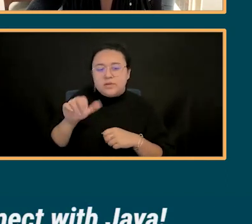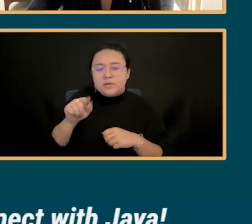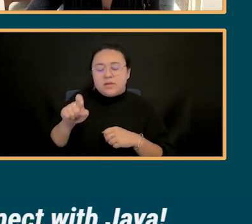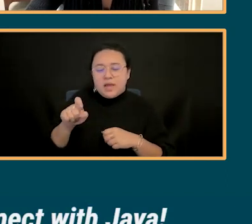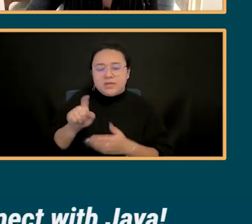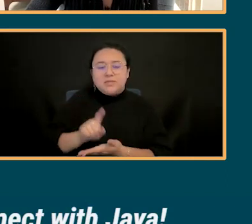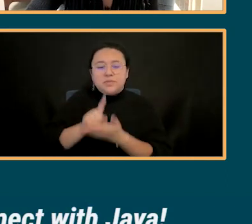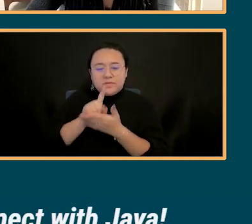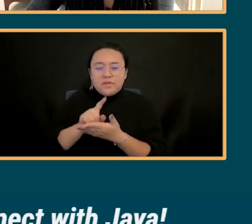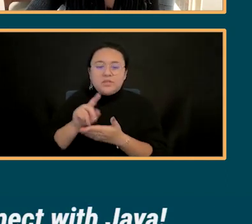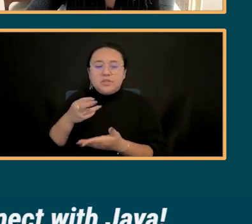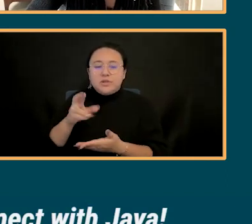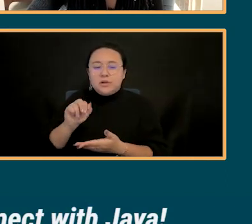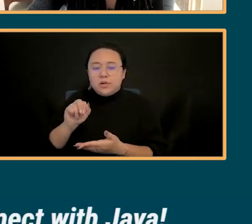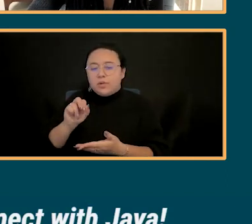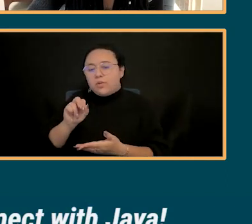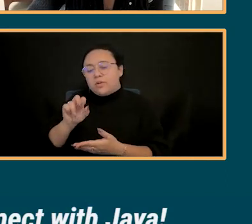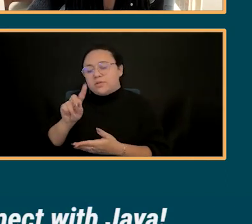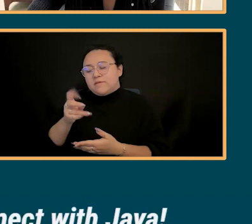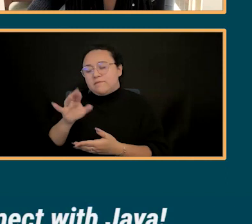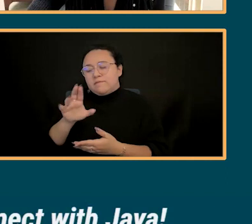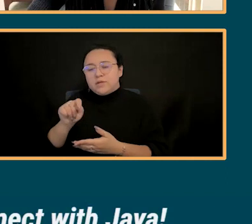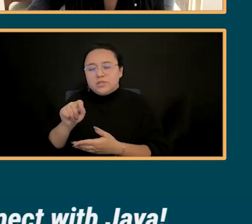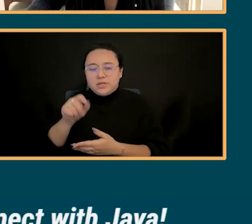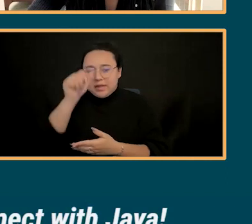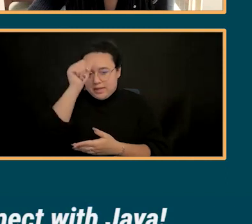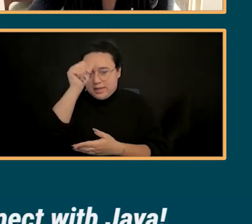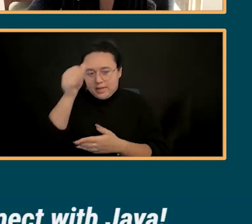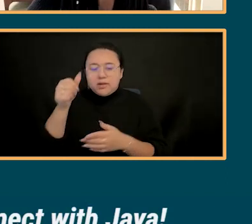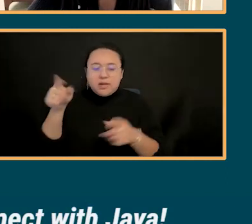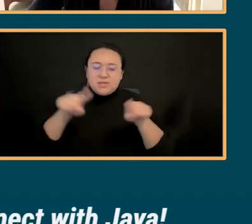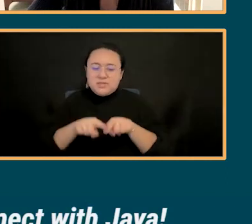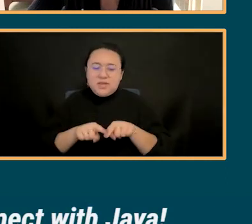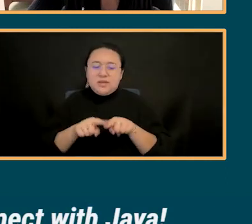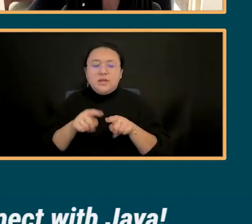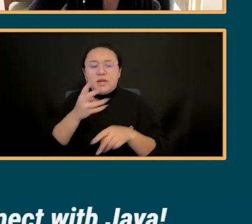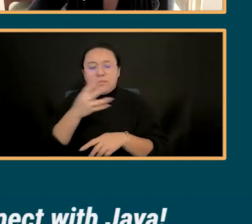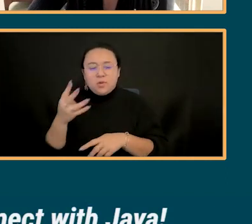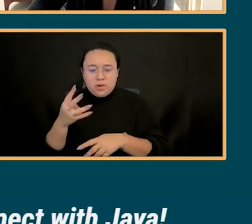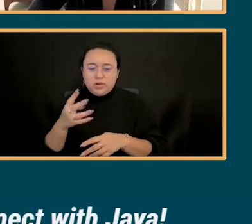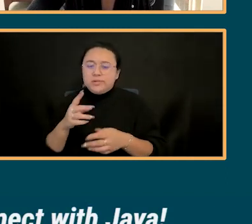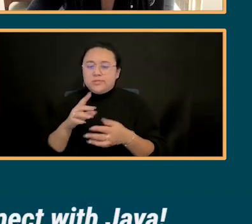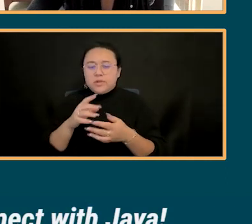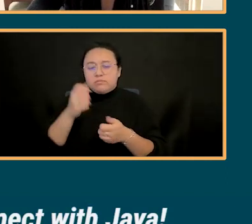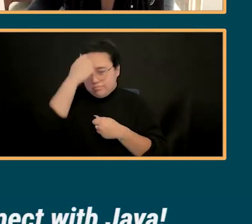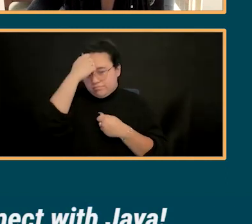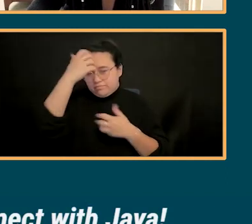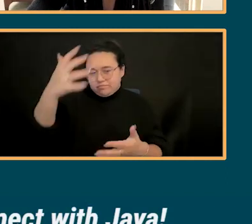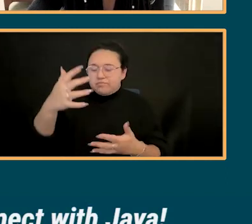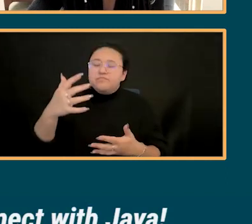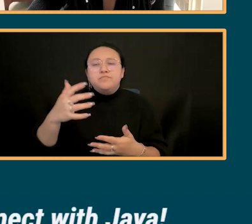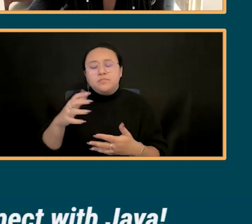Indian immigrant working to disentangle from and dismantle the grips of colonialism, supremacy,